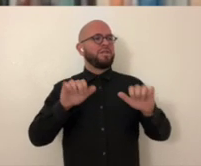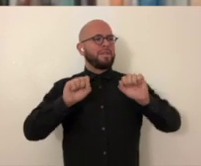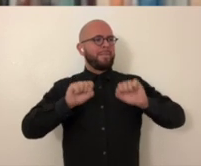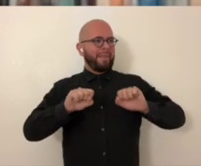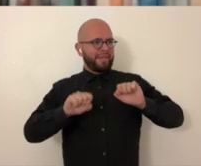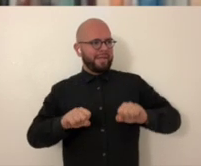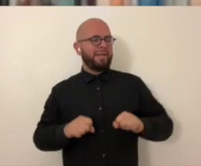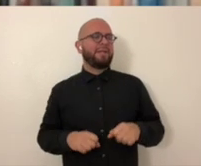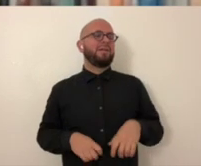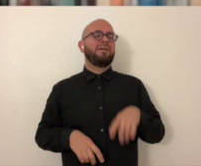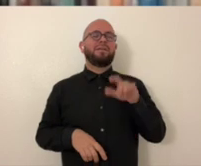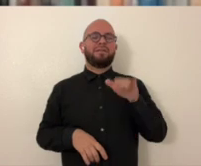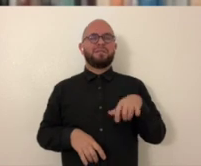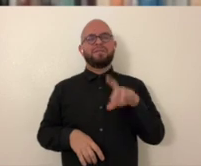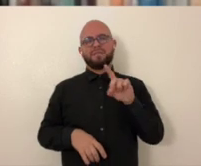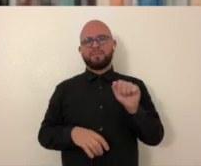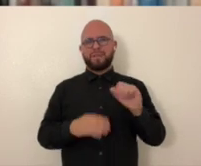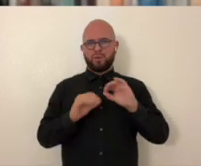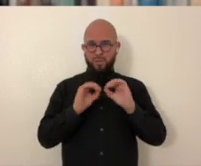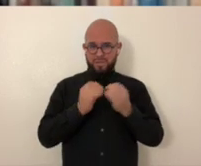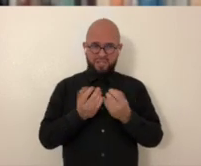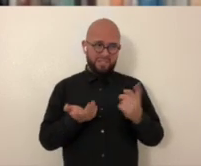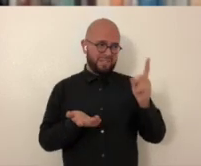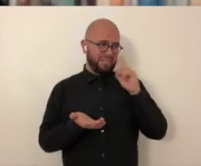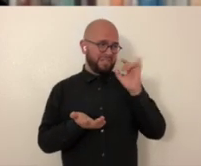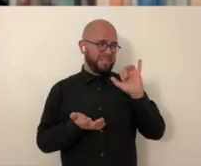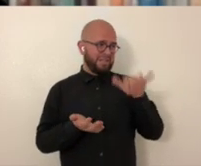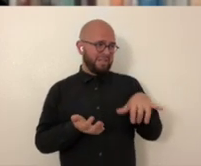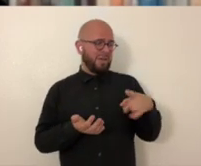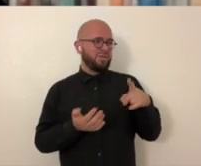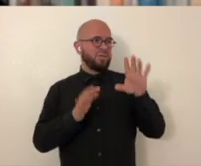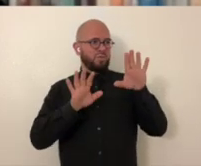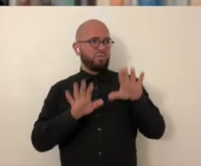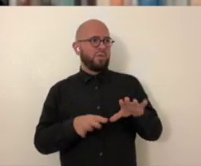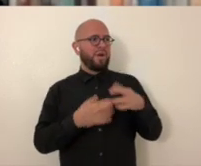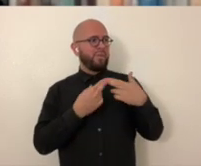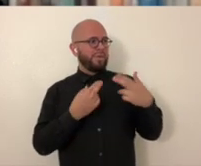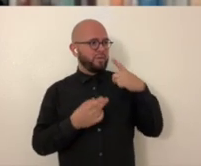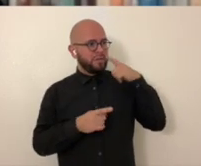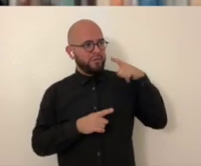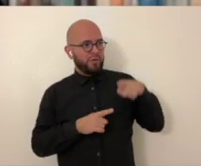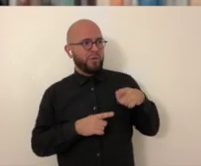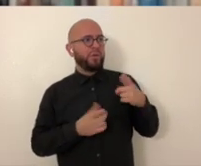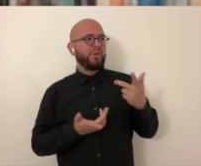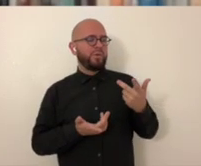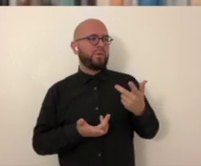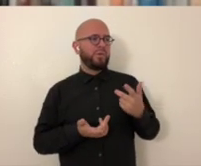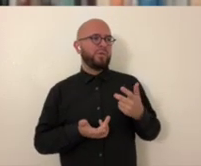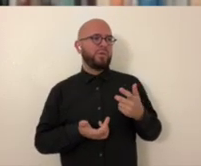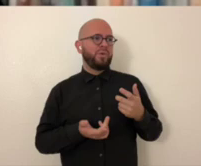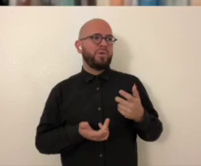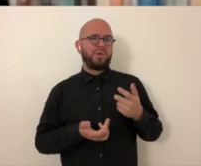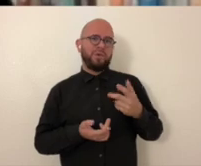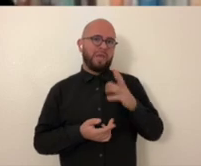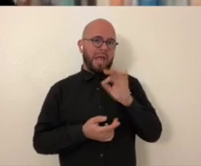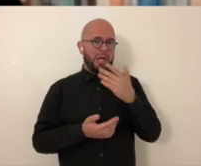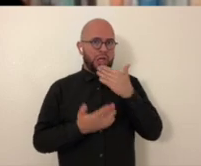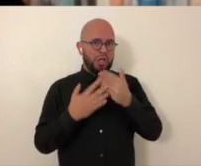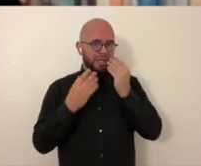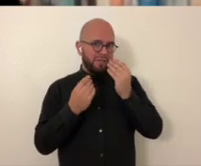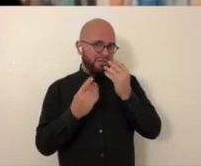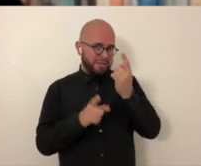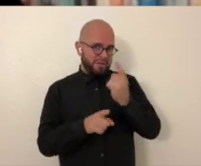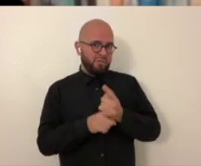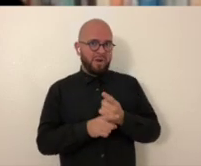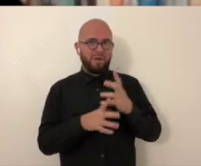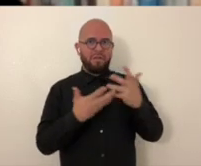You just come off of working with Diversability, a disability organization, and it sounds like that was also a really great